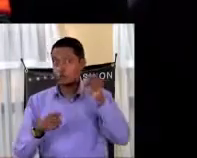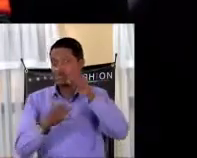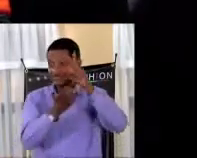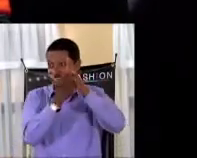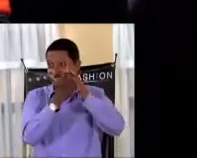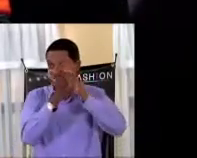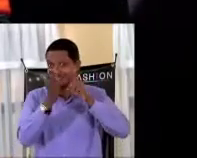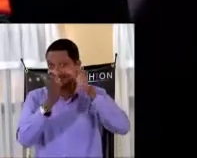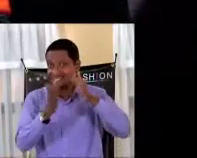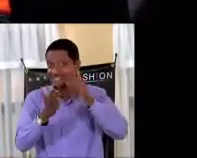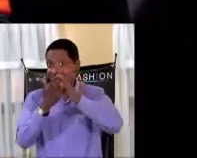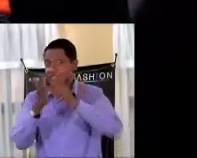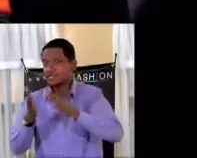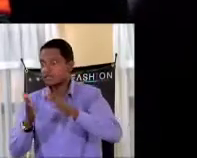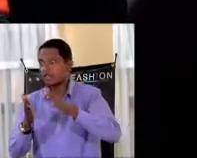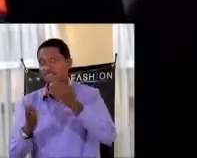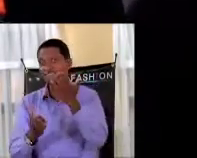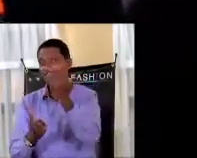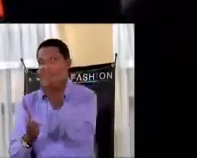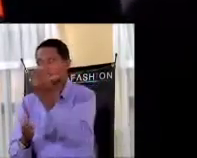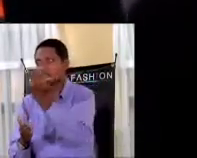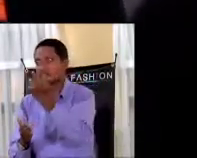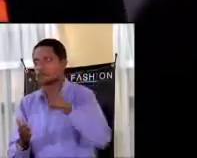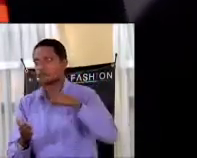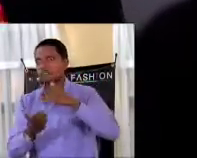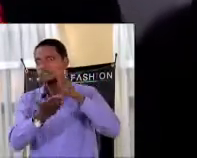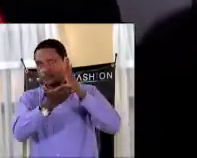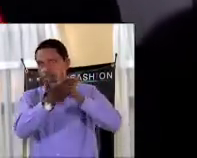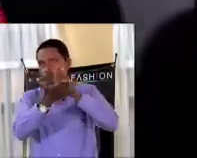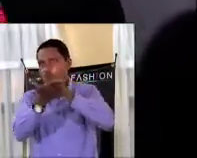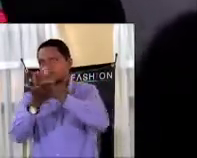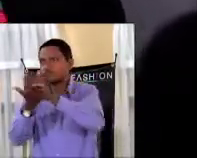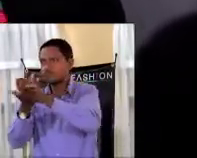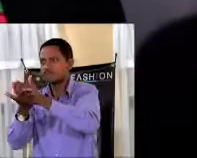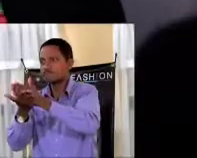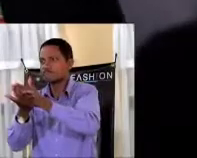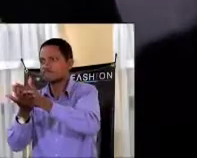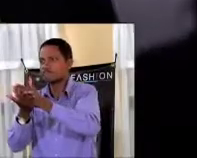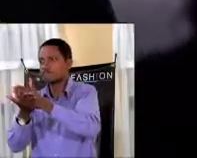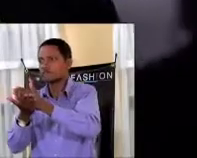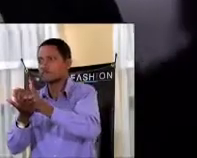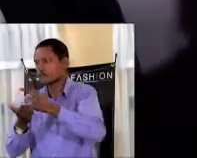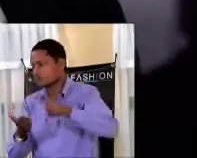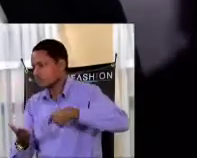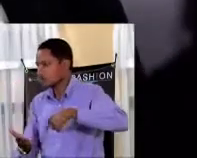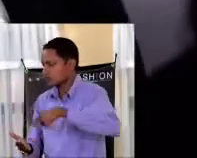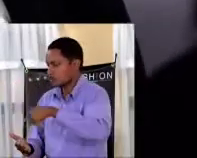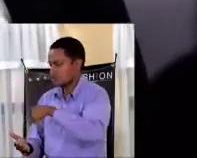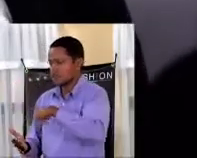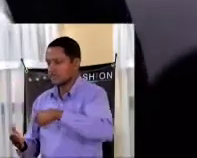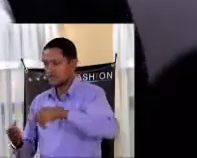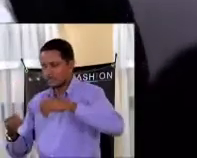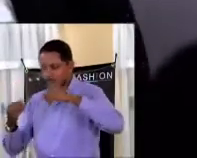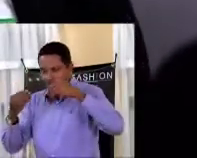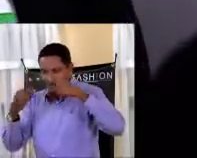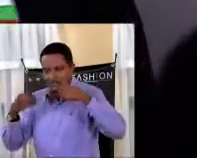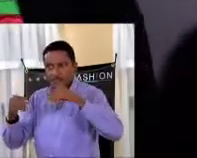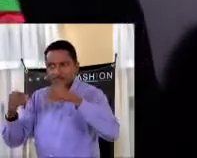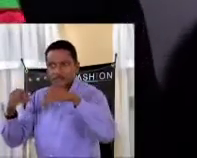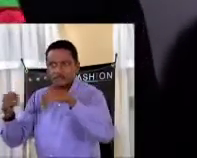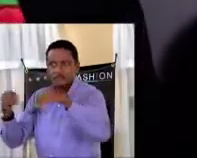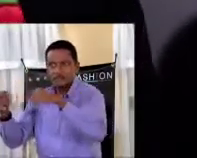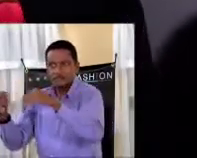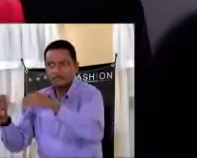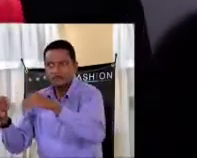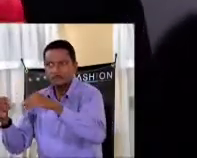to date. I only do wholesale purchasing locally. And what we have been selling alongside that quality point